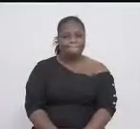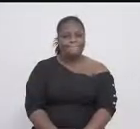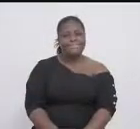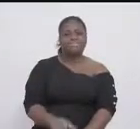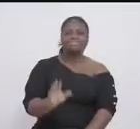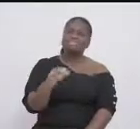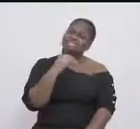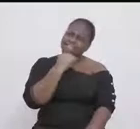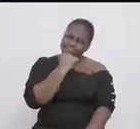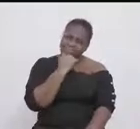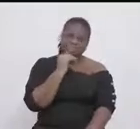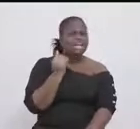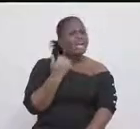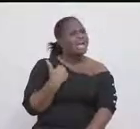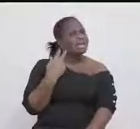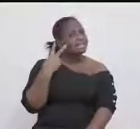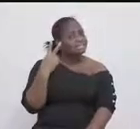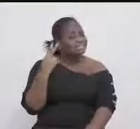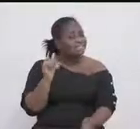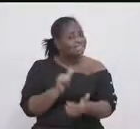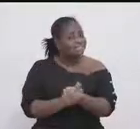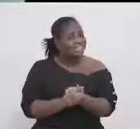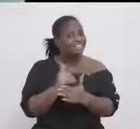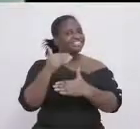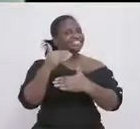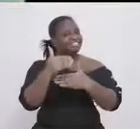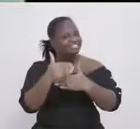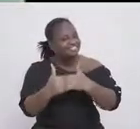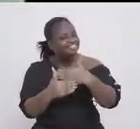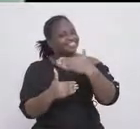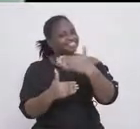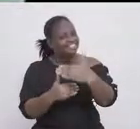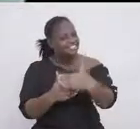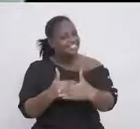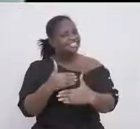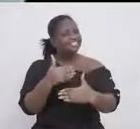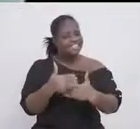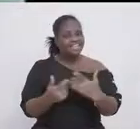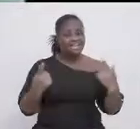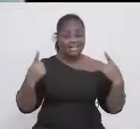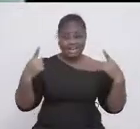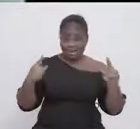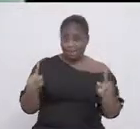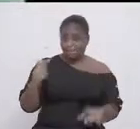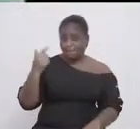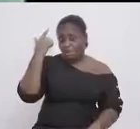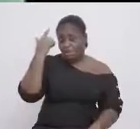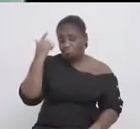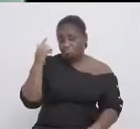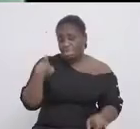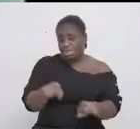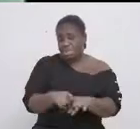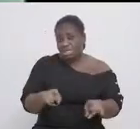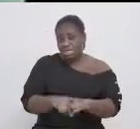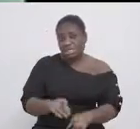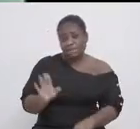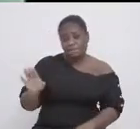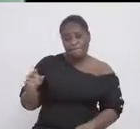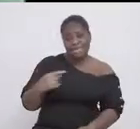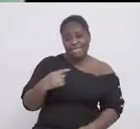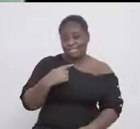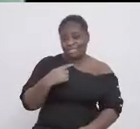I see it as gradually taking off, but like my